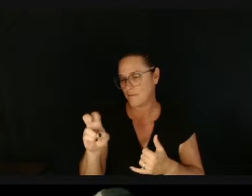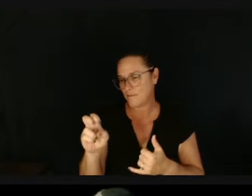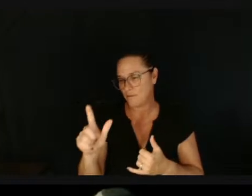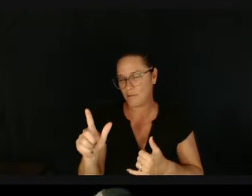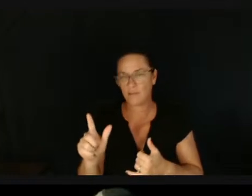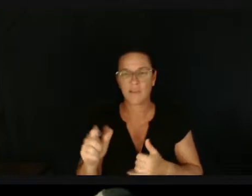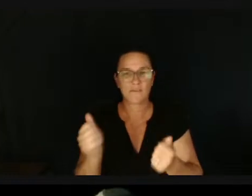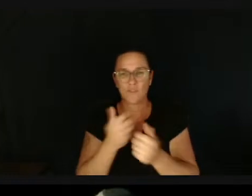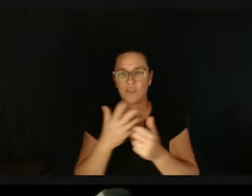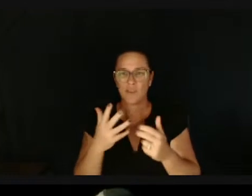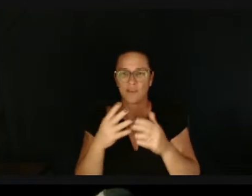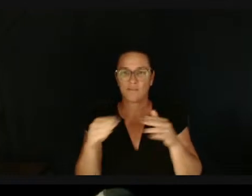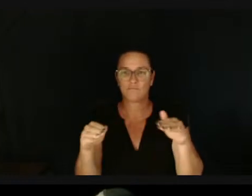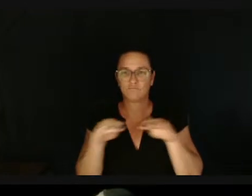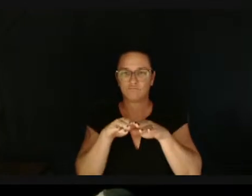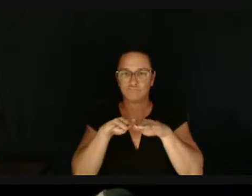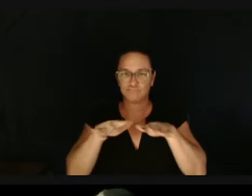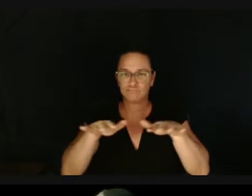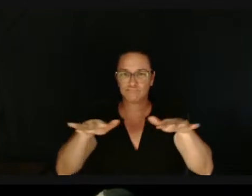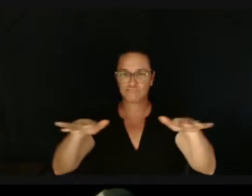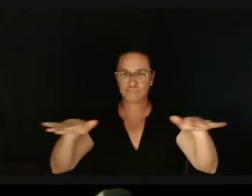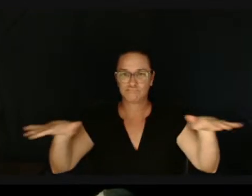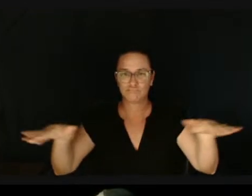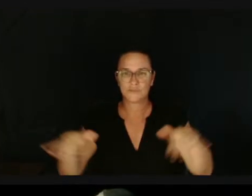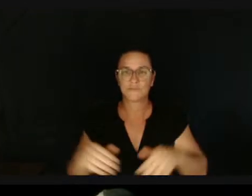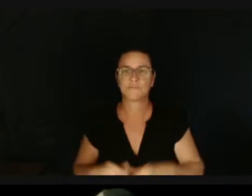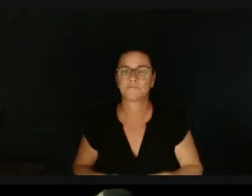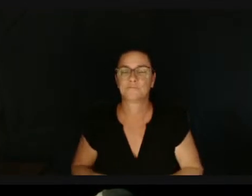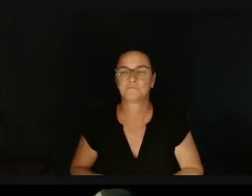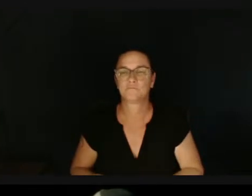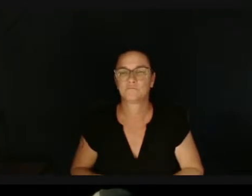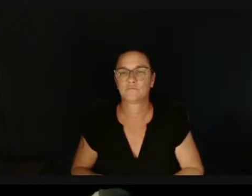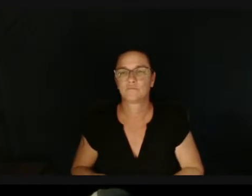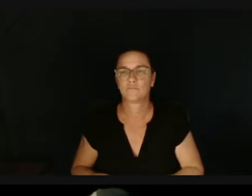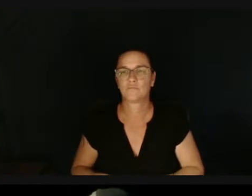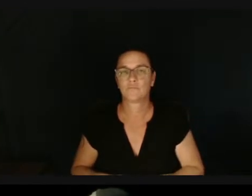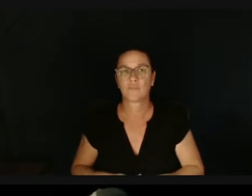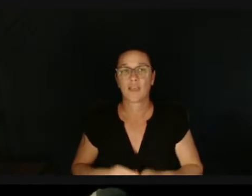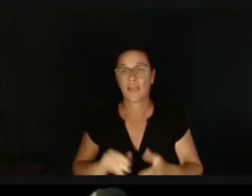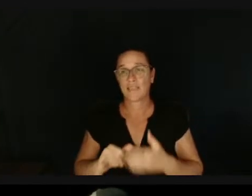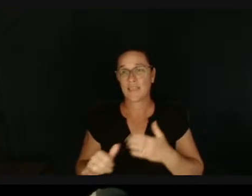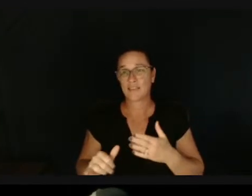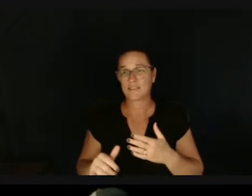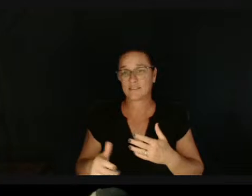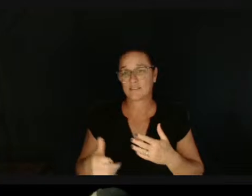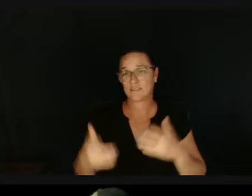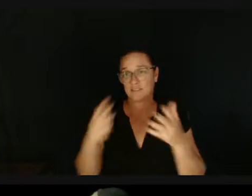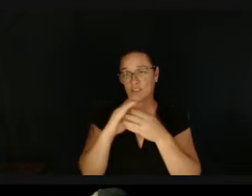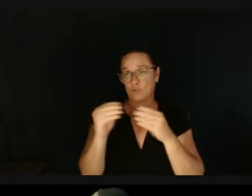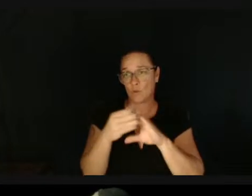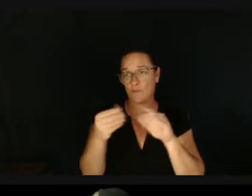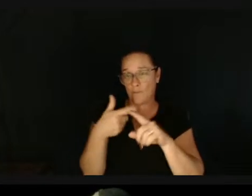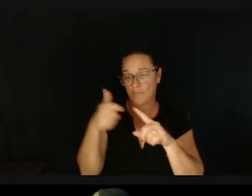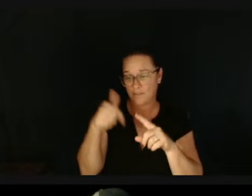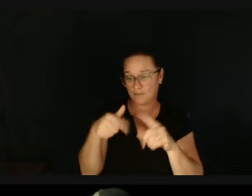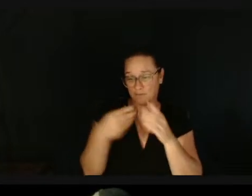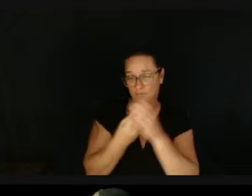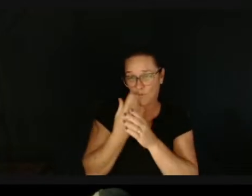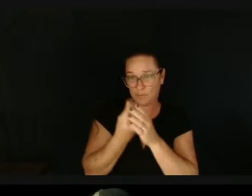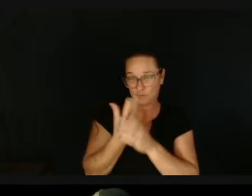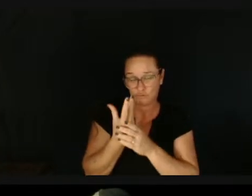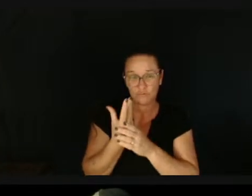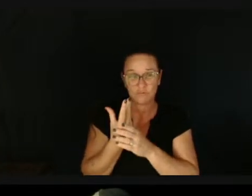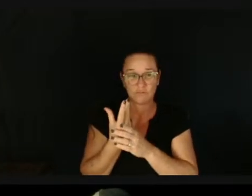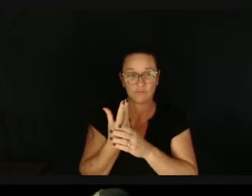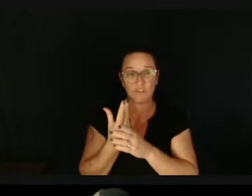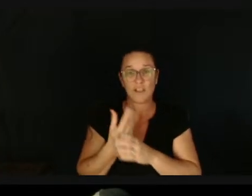around, reaching that same level. So we're really filling in the crater. And that's overall a big story of this eruption since December is now that we